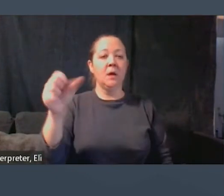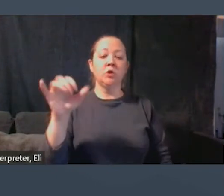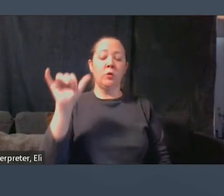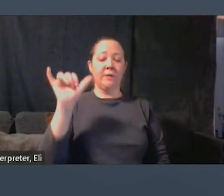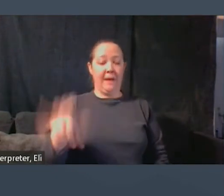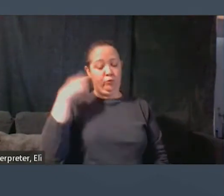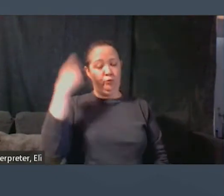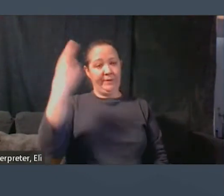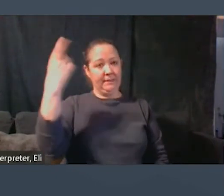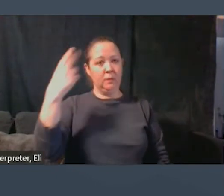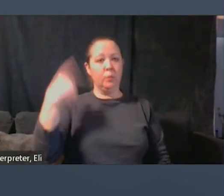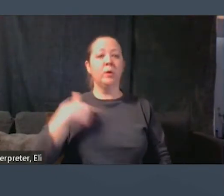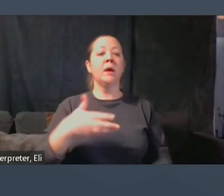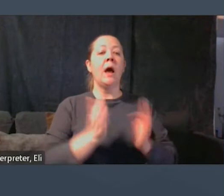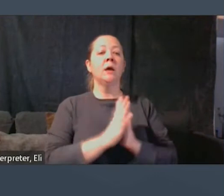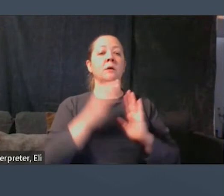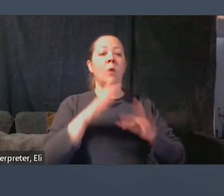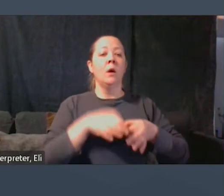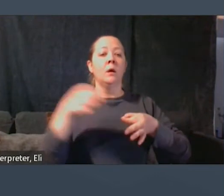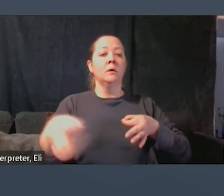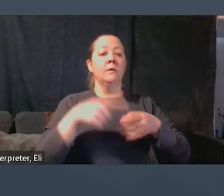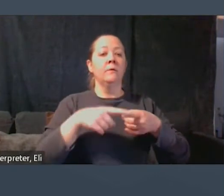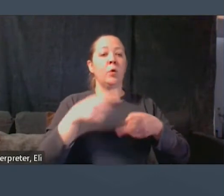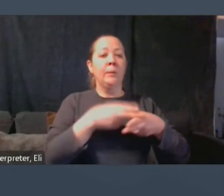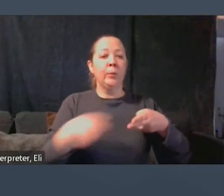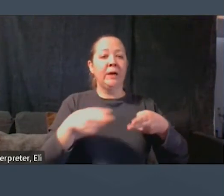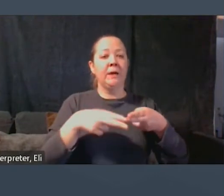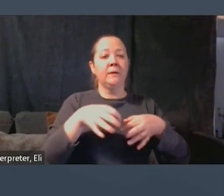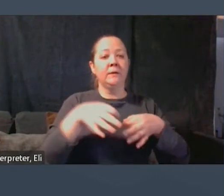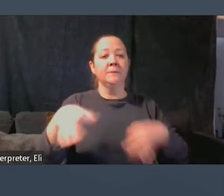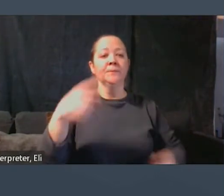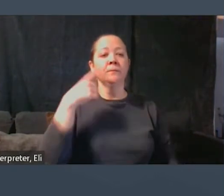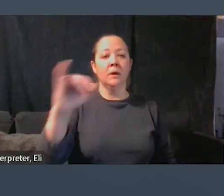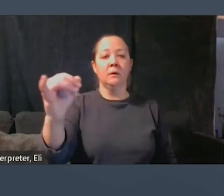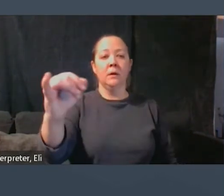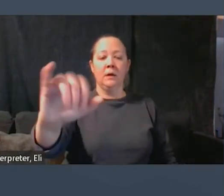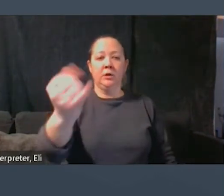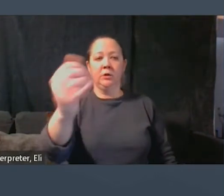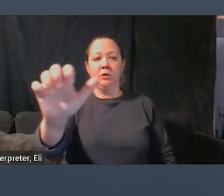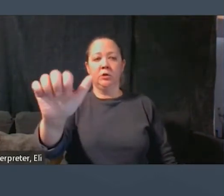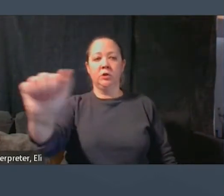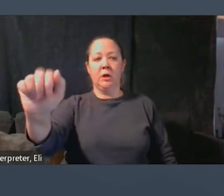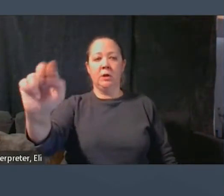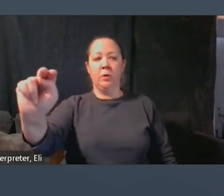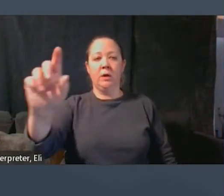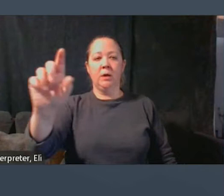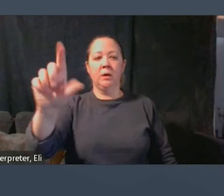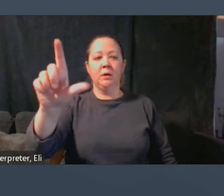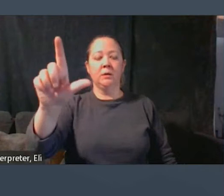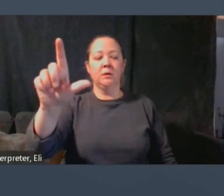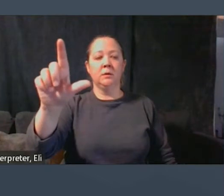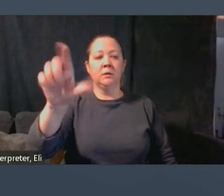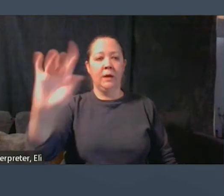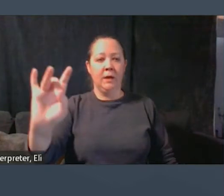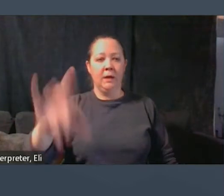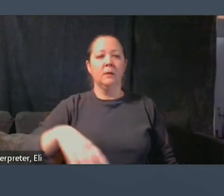brief delay to the 28th of January so that the officials with the county can meet with the community about the concerns they